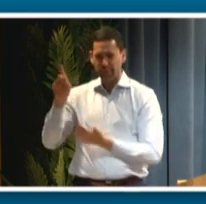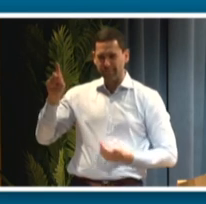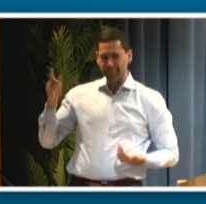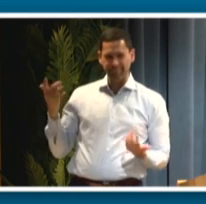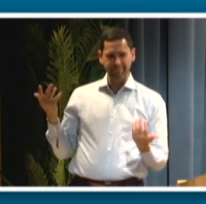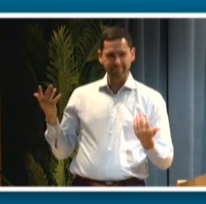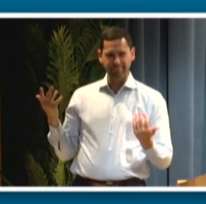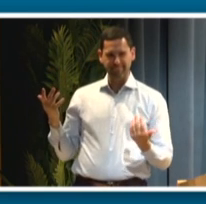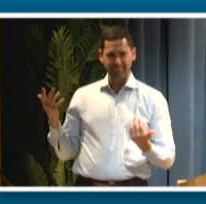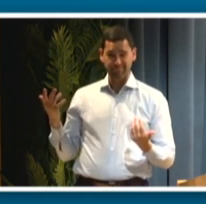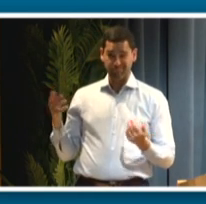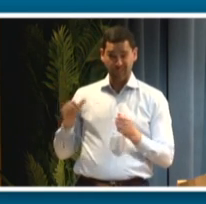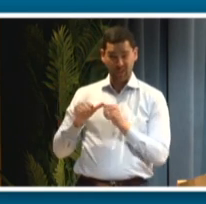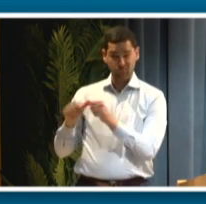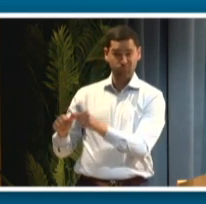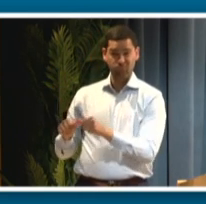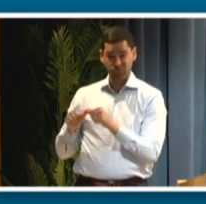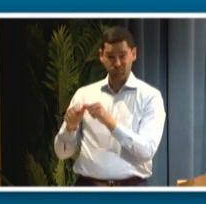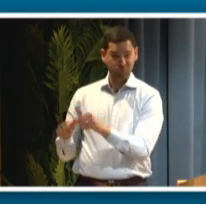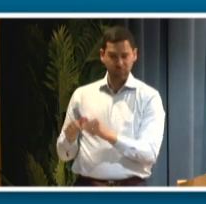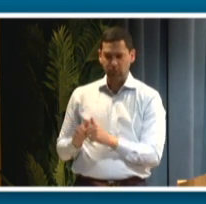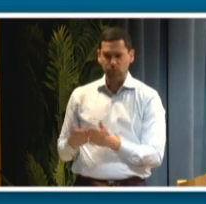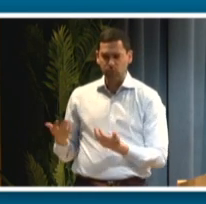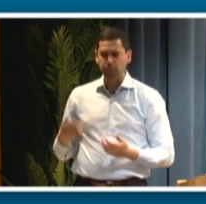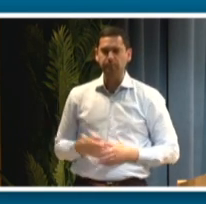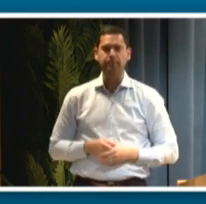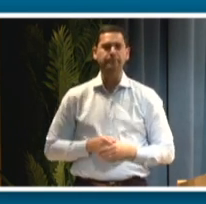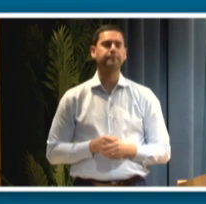at a sustained rate? At a sustained rate, yeah.